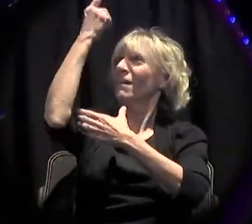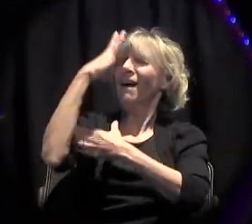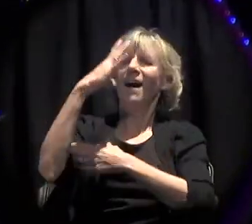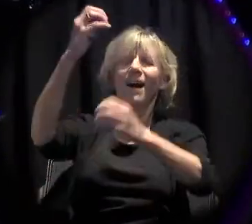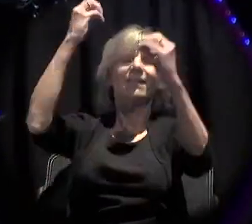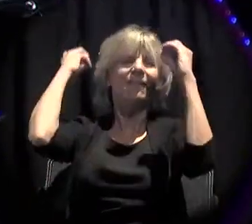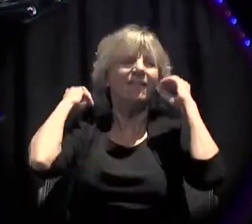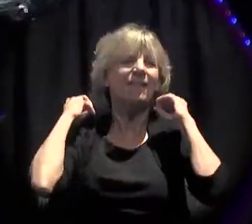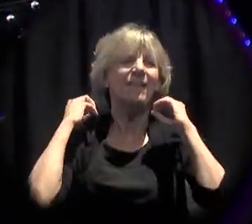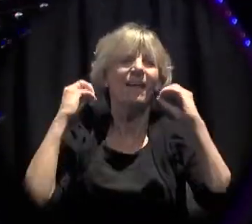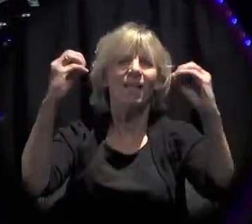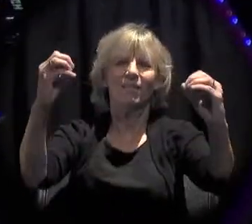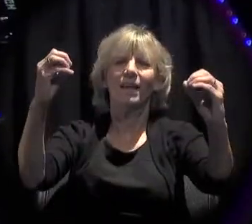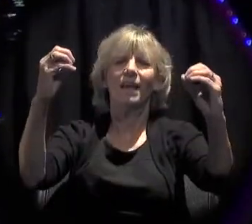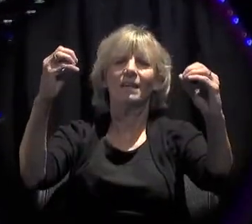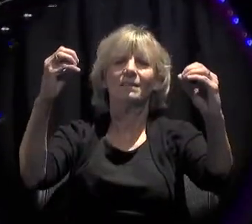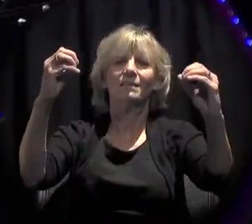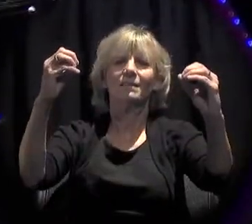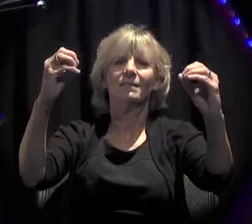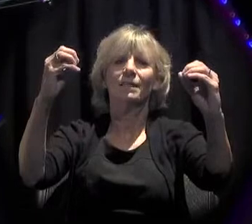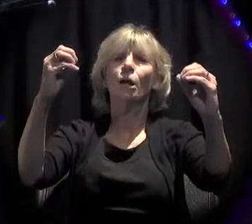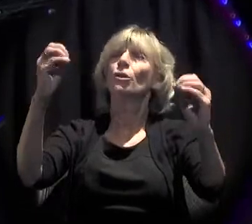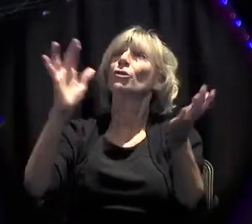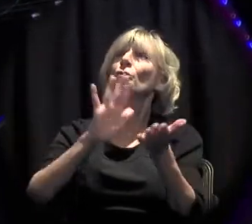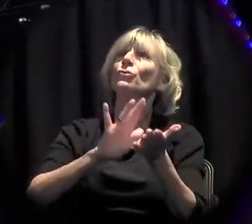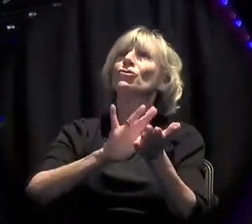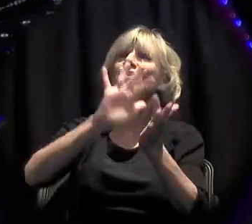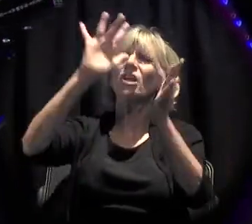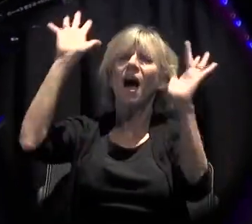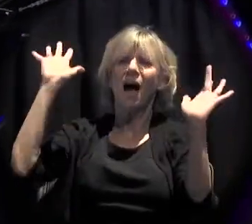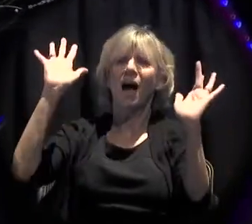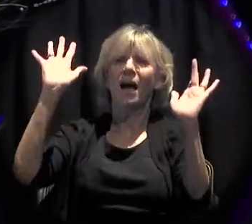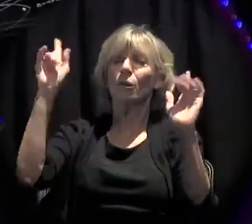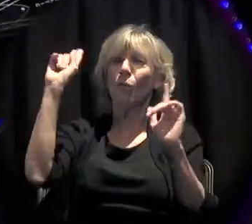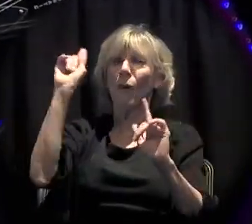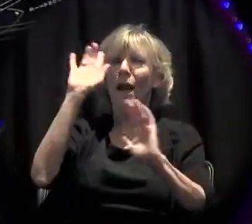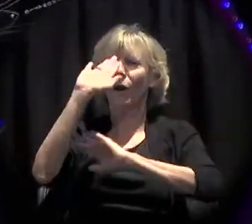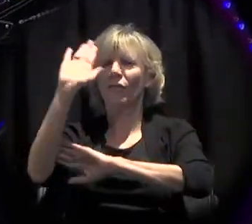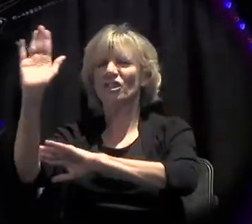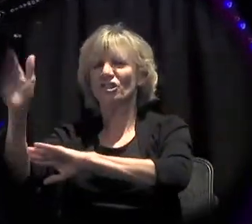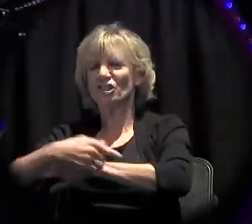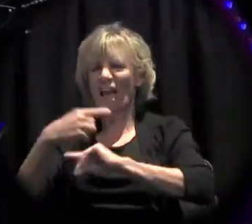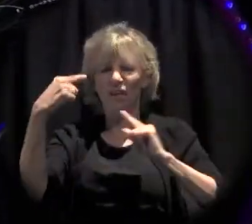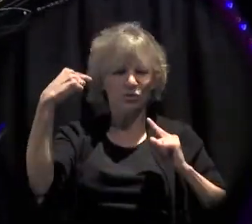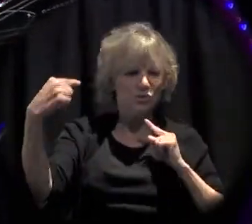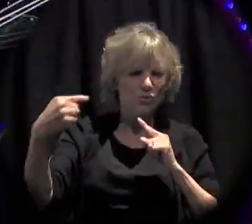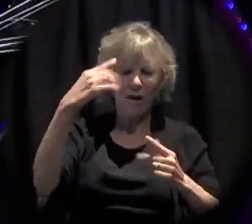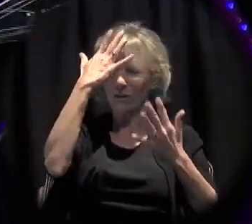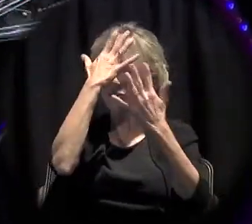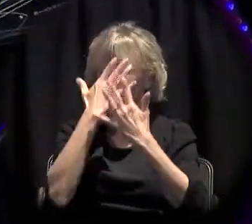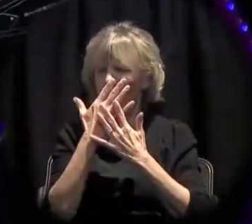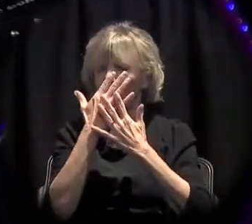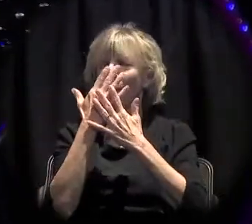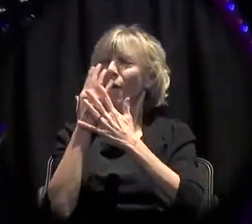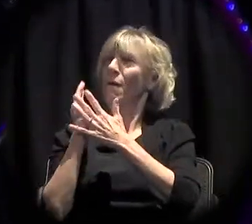the power of our God. You shine in the shadows. You win every